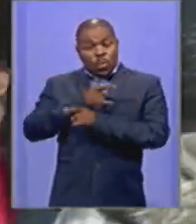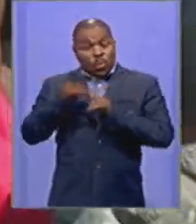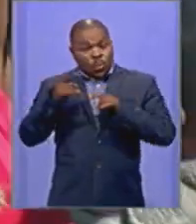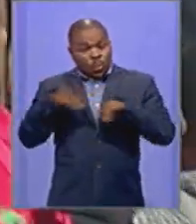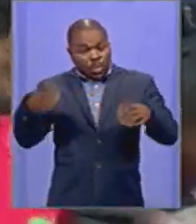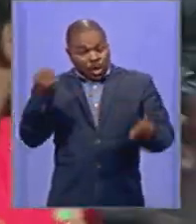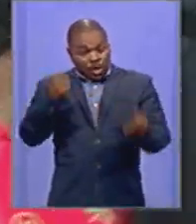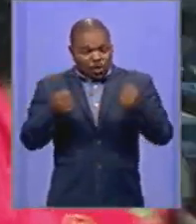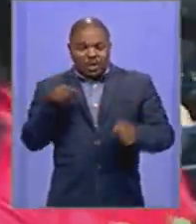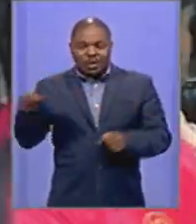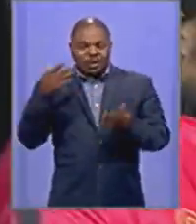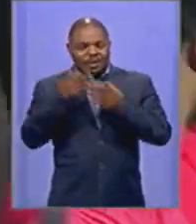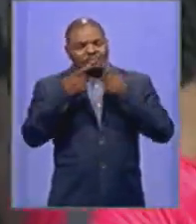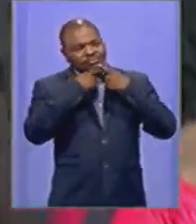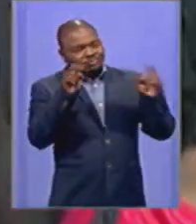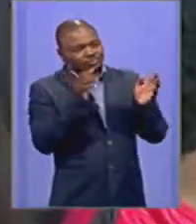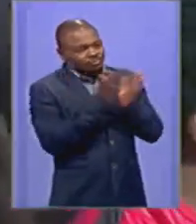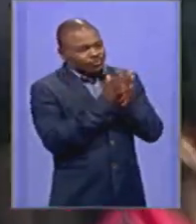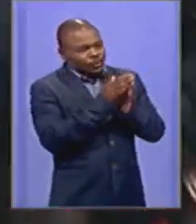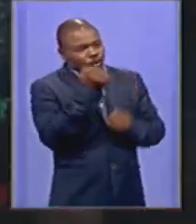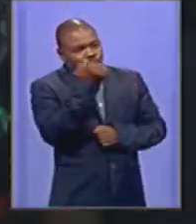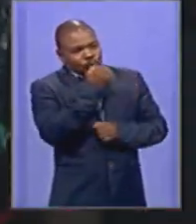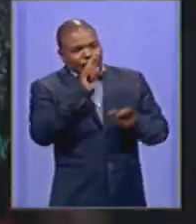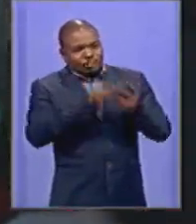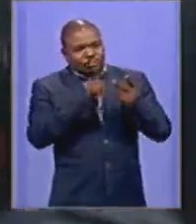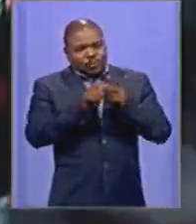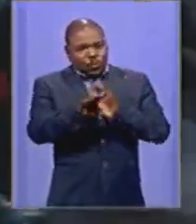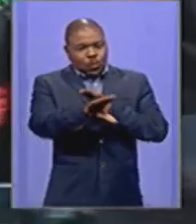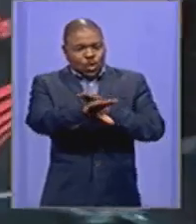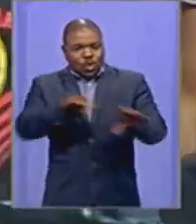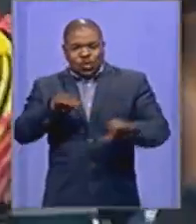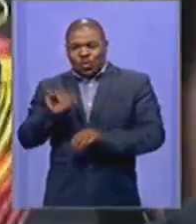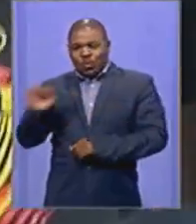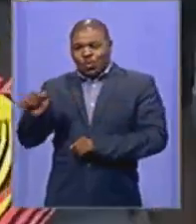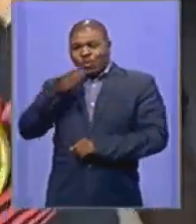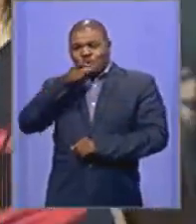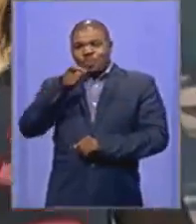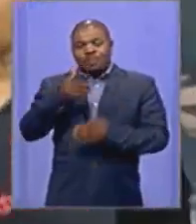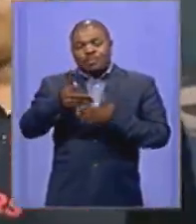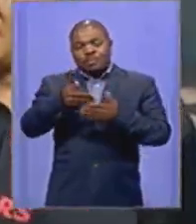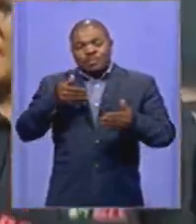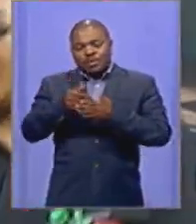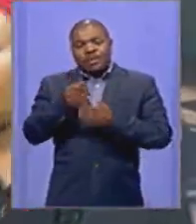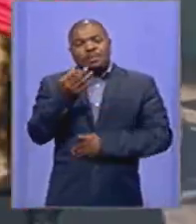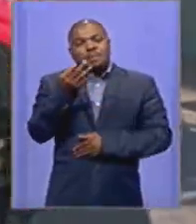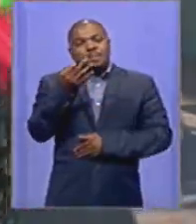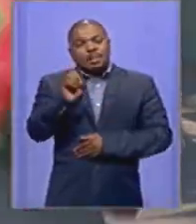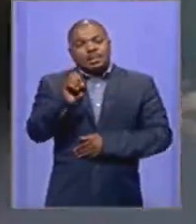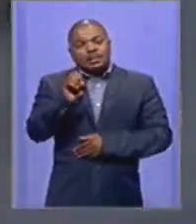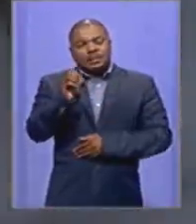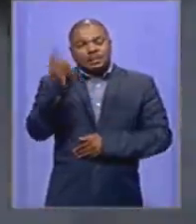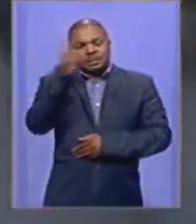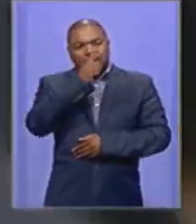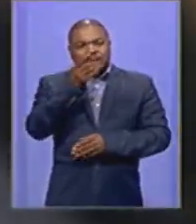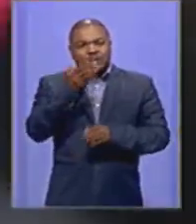Malema phatlalatsa le go gogela puo eo kwa morago pele ga matsatsi a le 30 a khutla morago ga taelo.